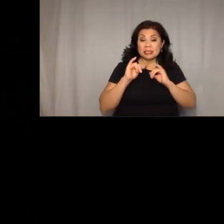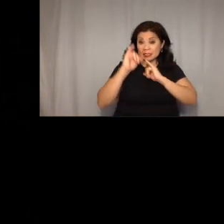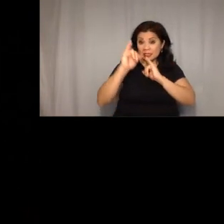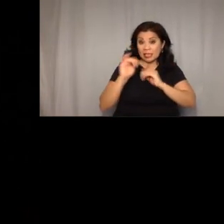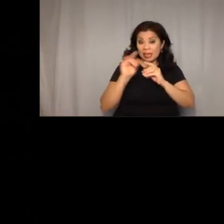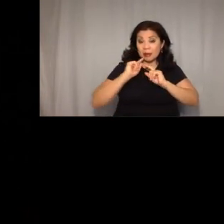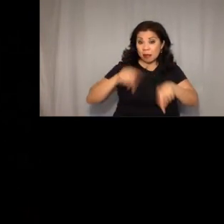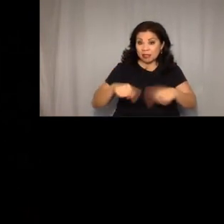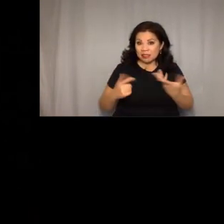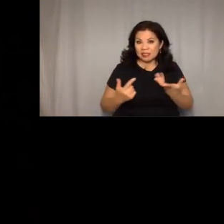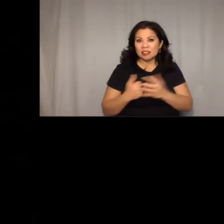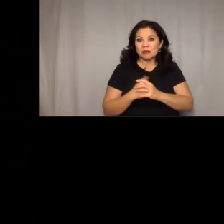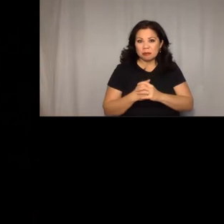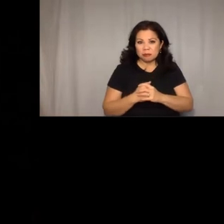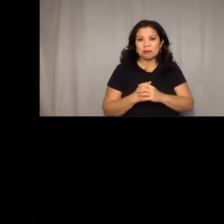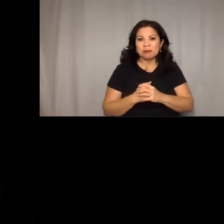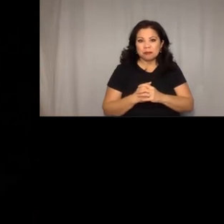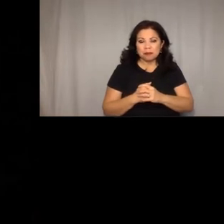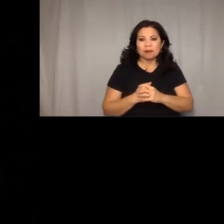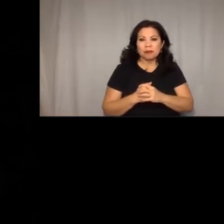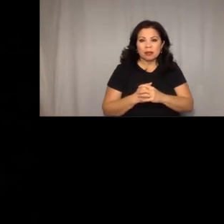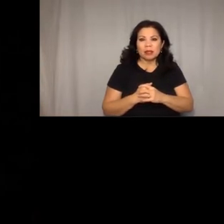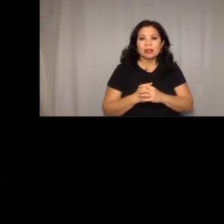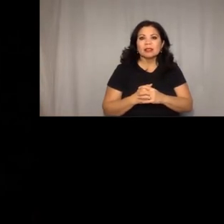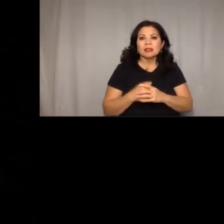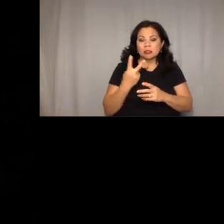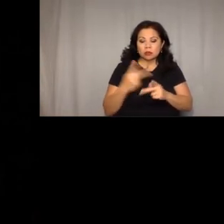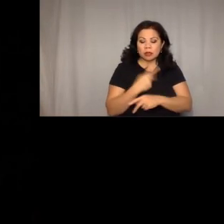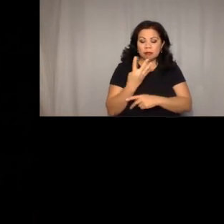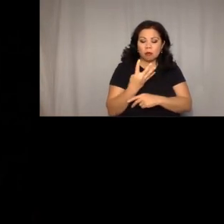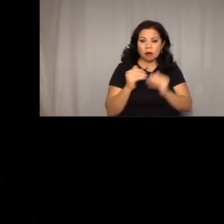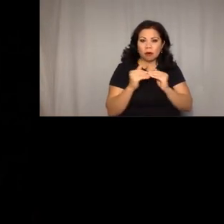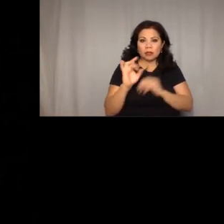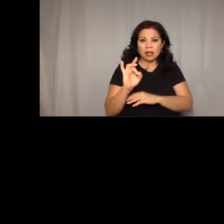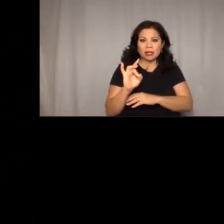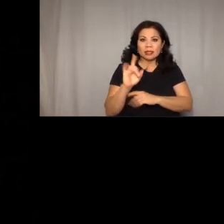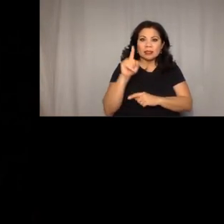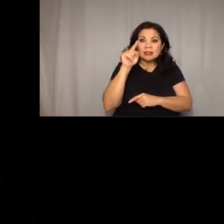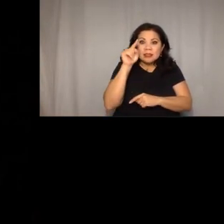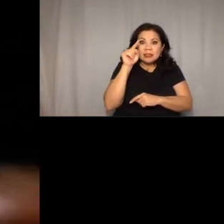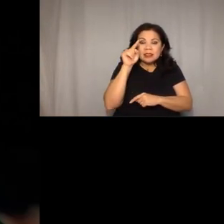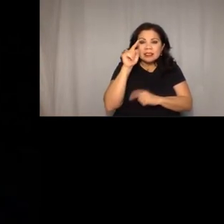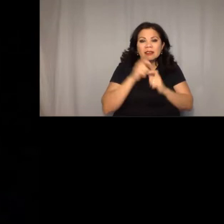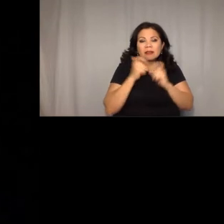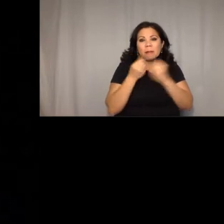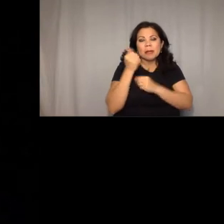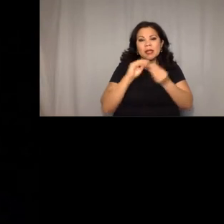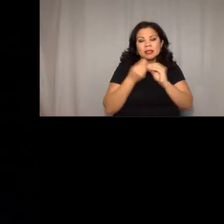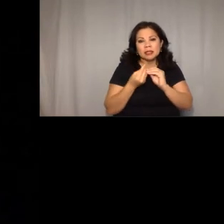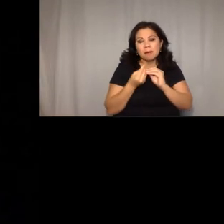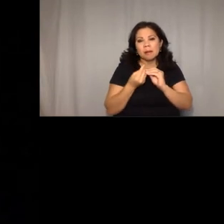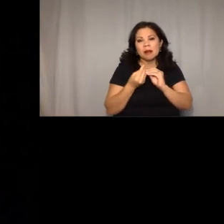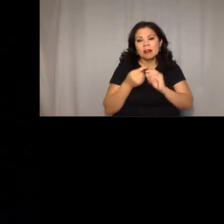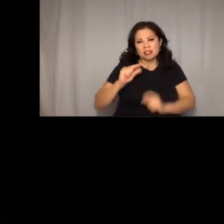look, I divided by 2 and I divided by 4. 2 times 4 is 8. Look, that was the biggest one they had in common